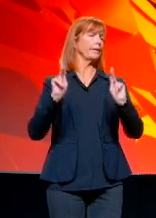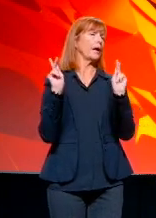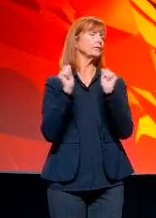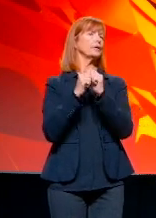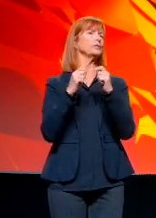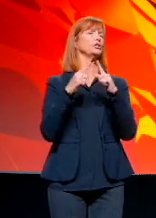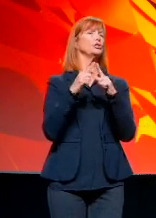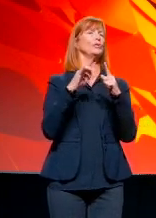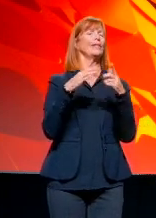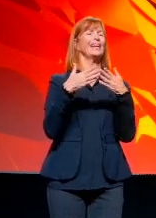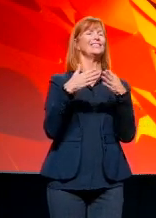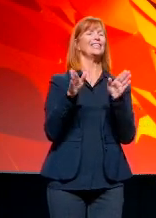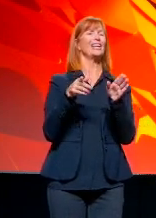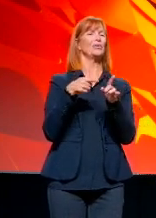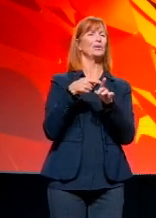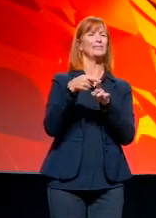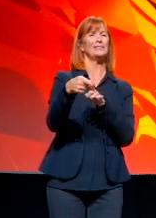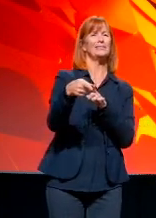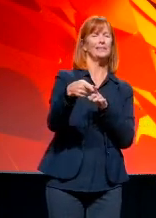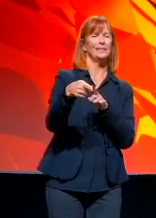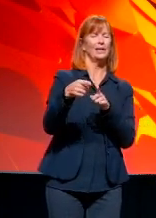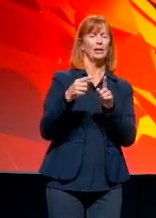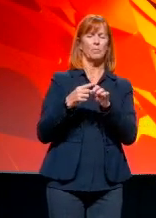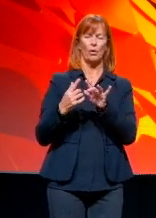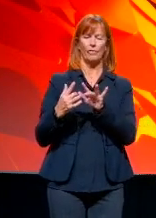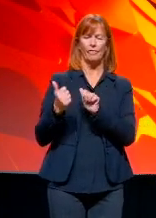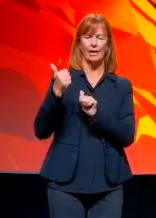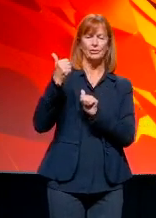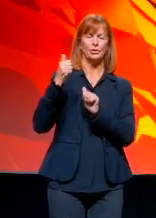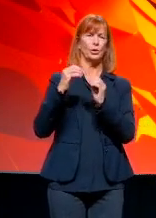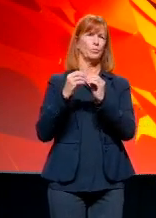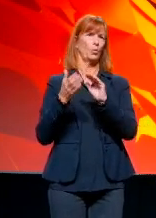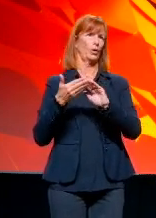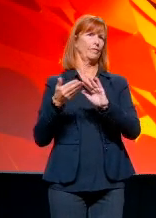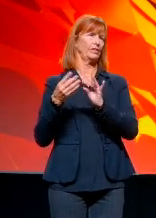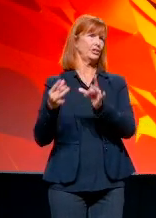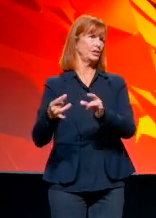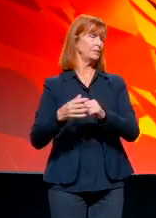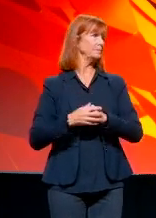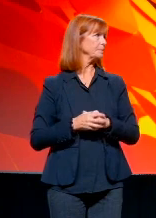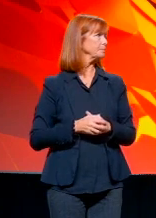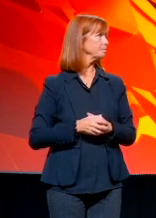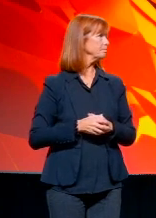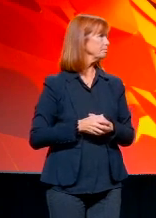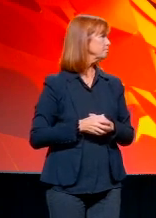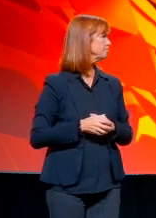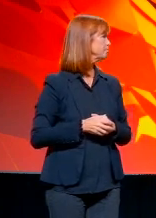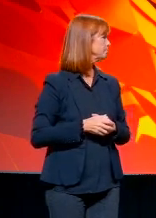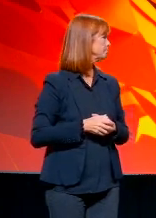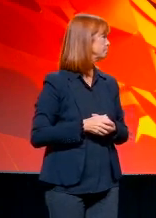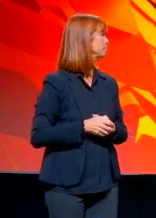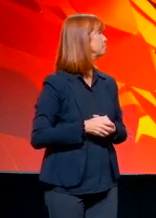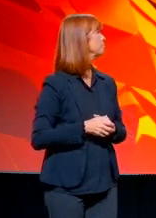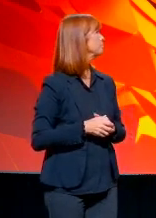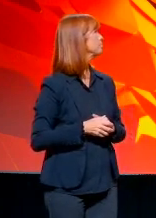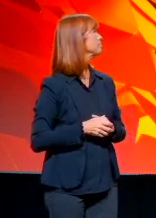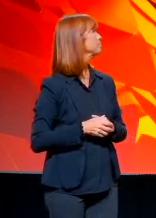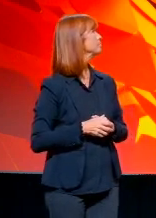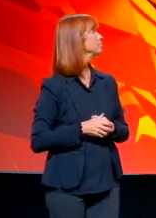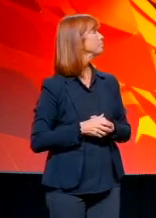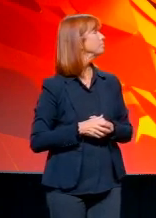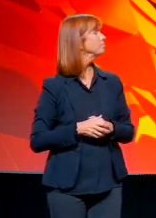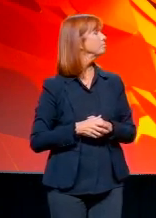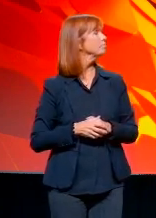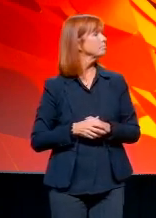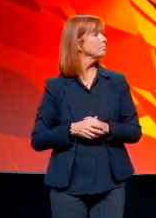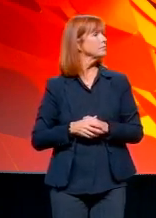solutions, like faster and also more efficiently. So how do we operationalize this idea? As I said,